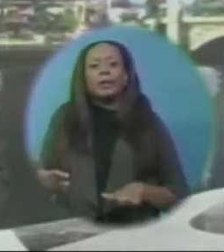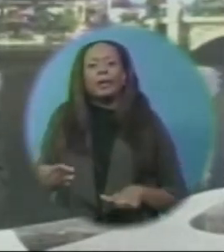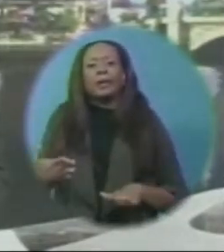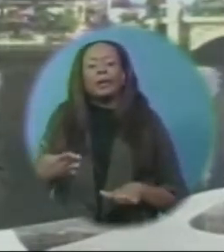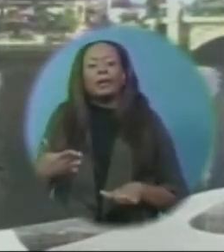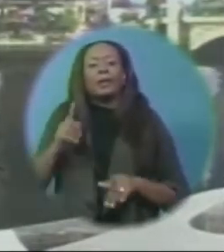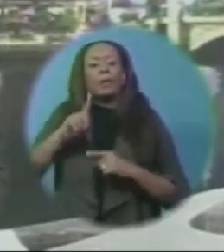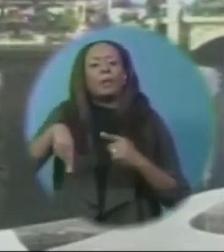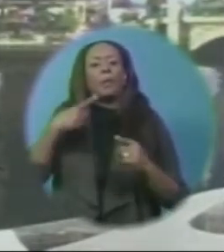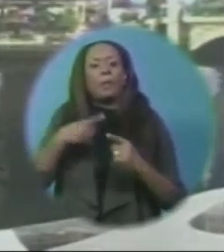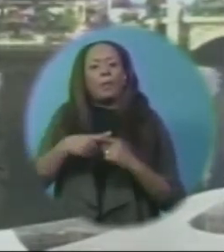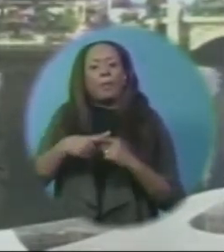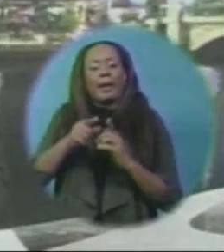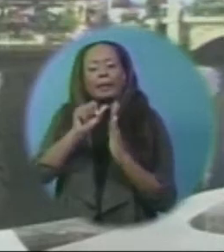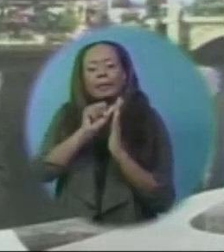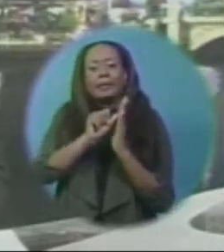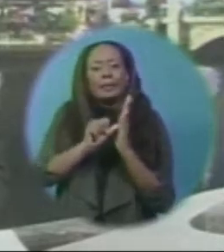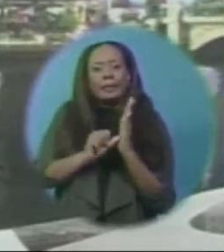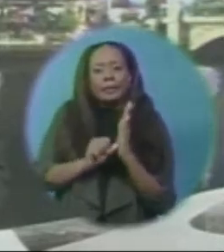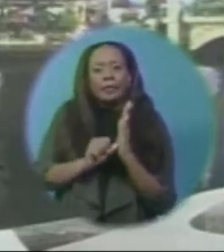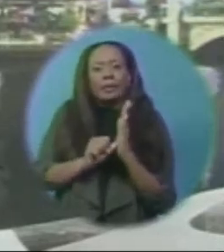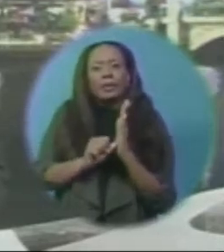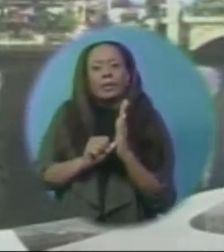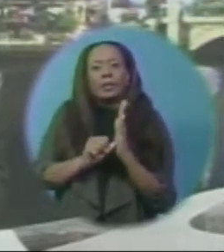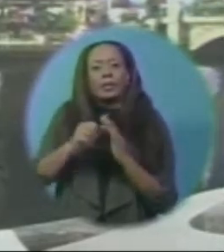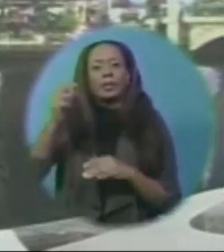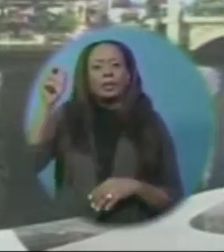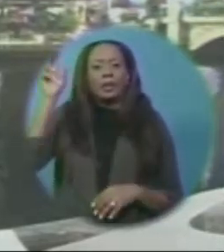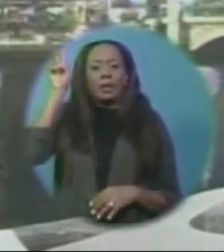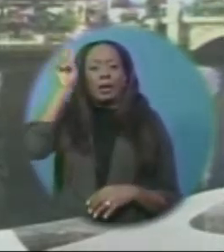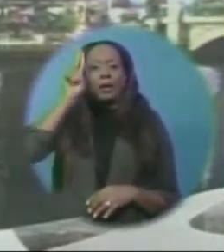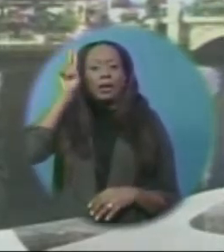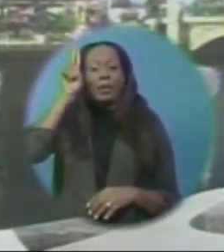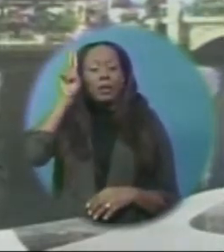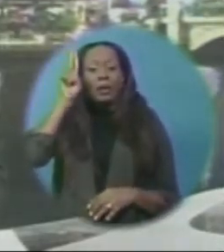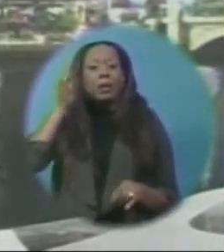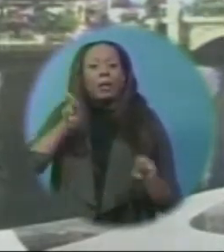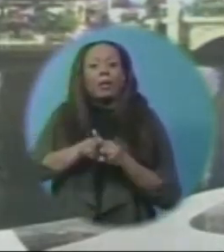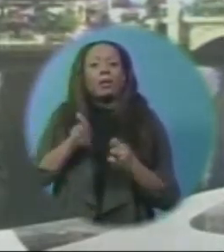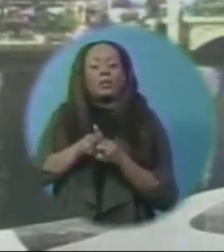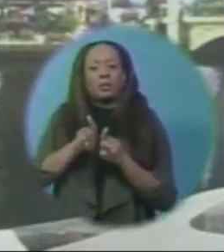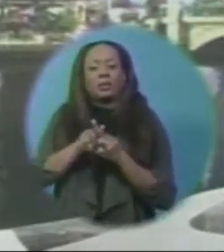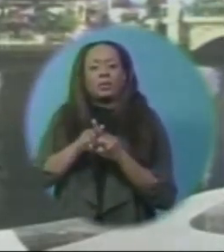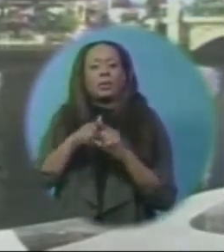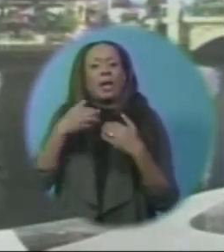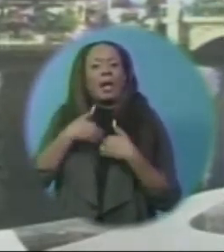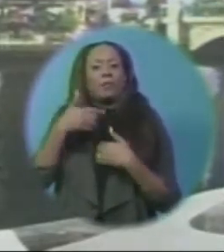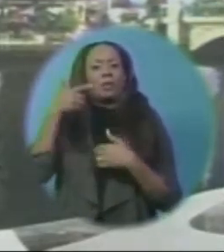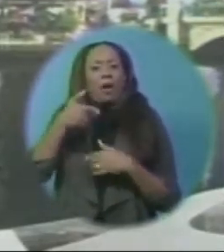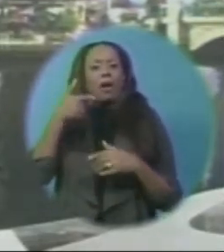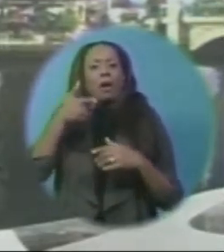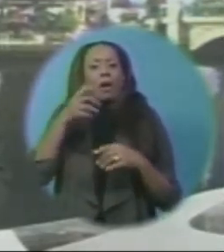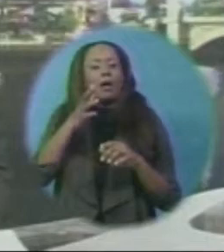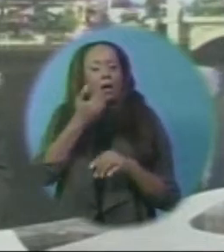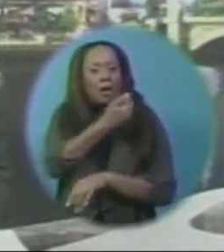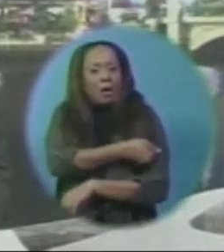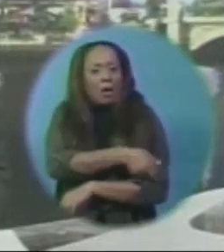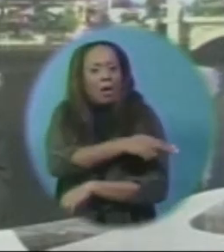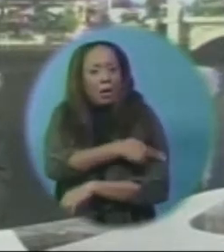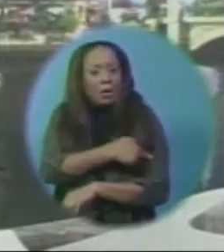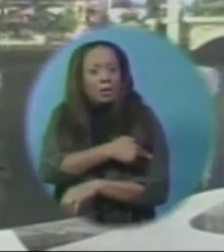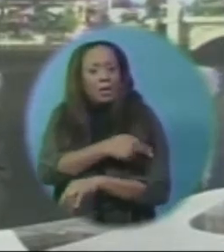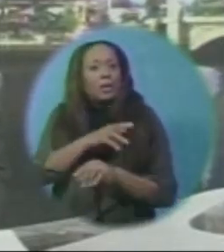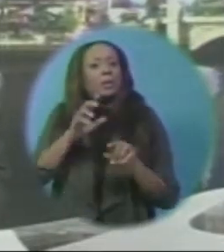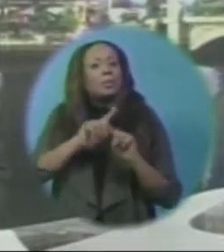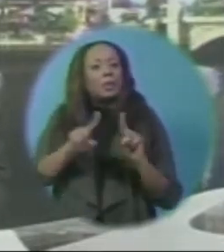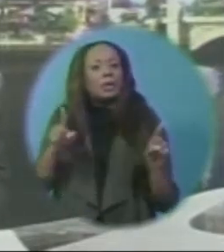died while undergoing surgery. The uncle was also reportedly shot and treated at the hospital. The